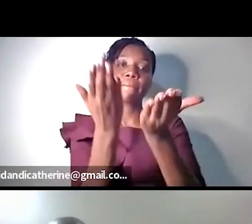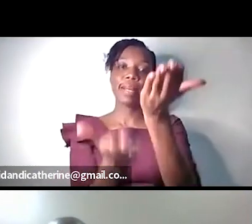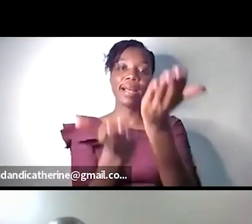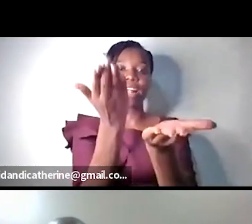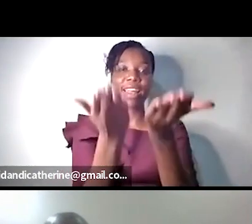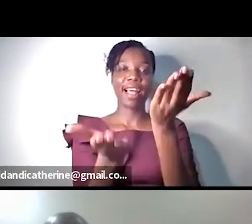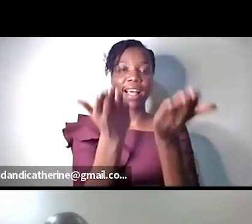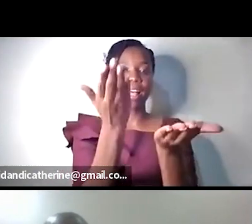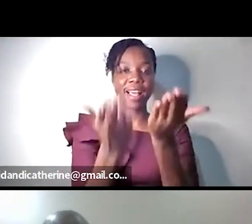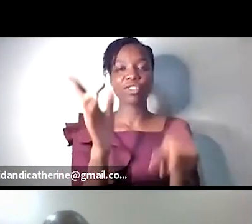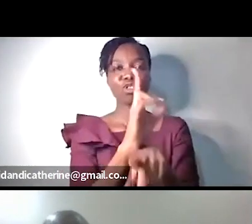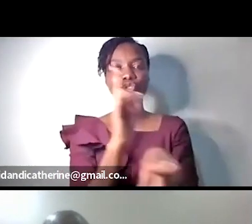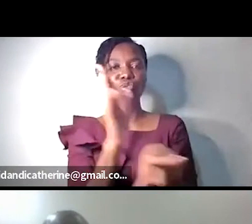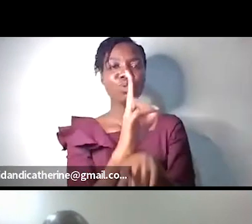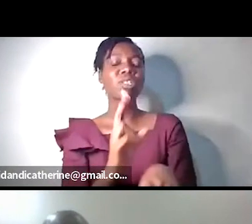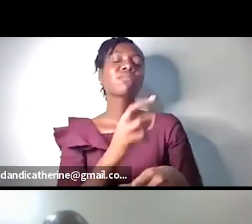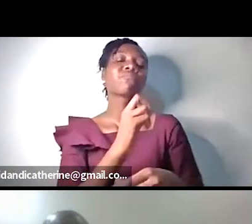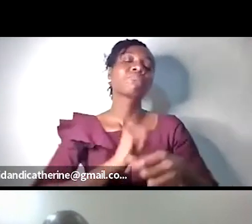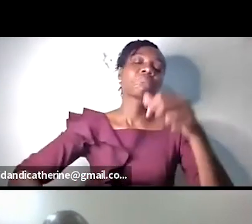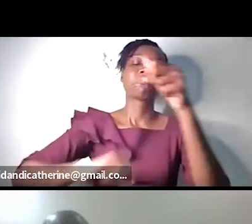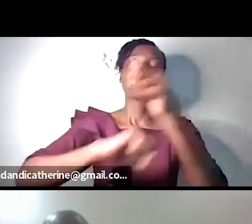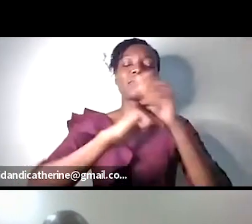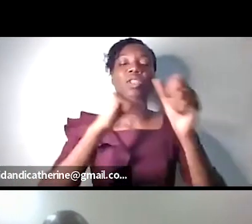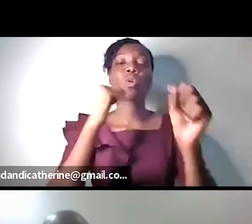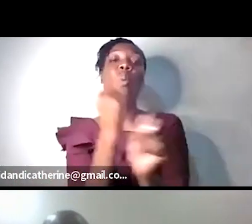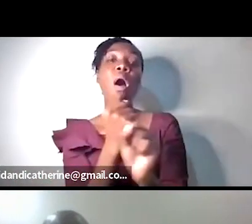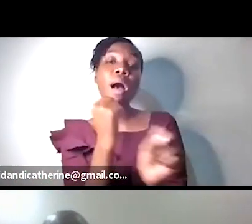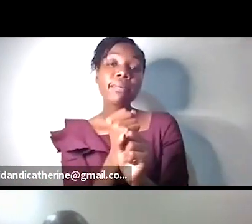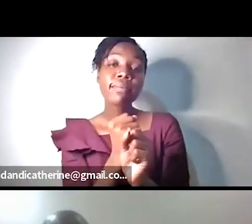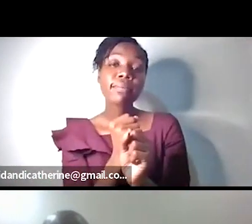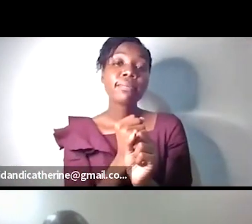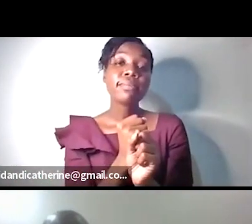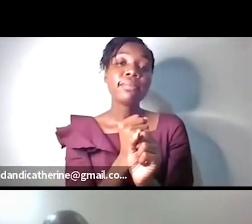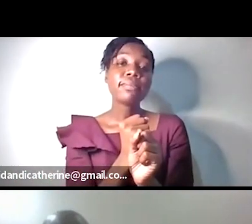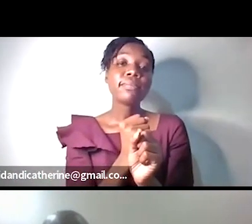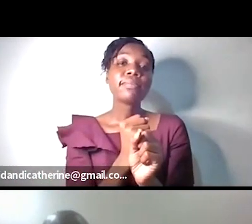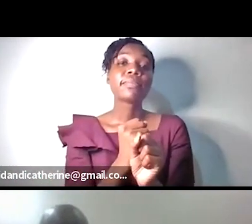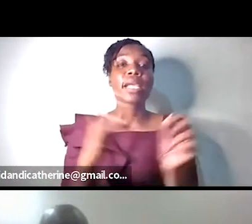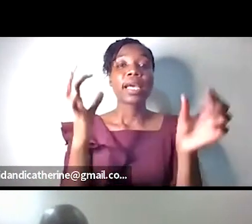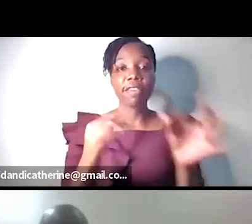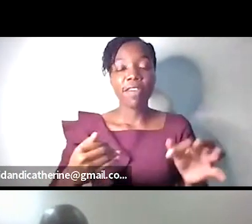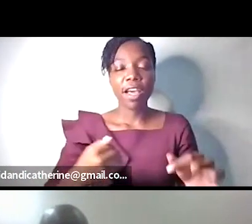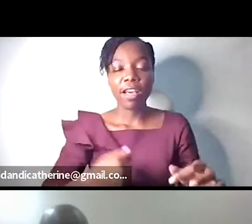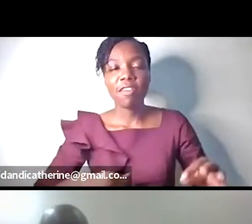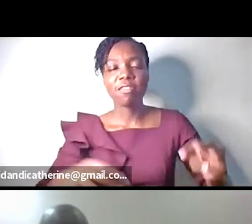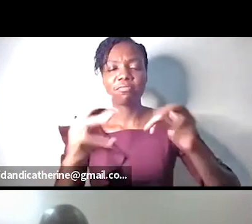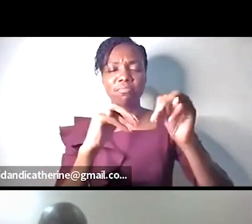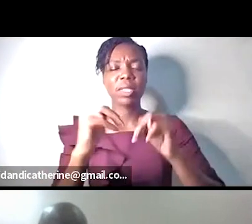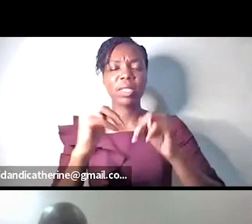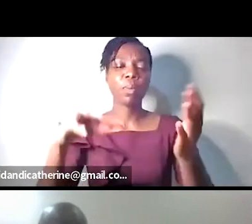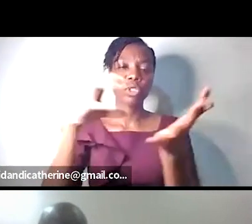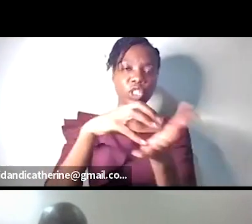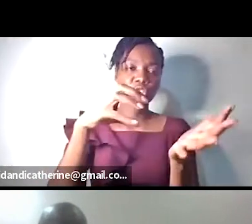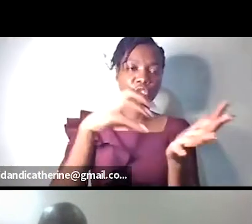our supportive work policies. If you can see, managerial positions are men dominated.